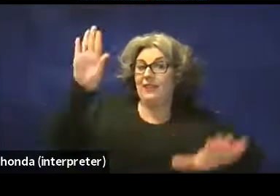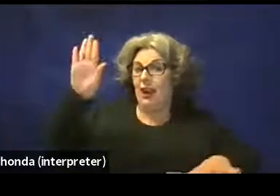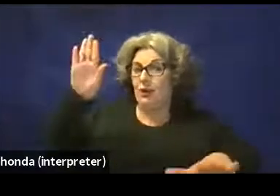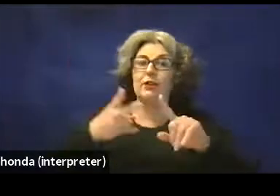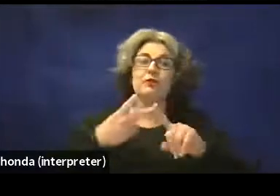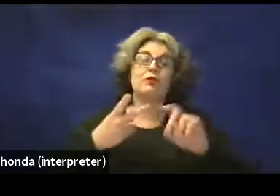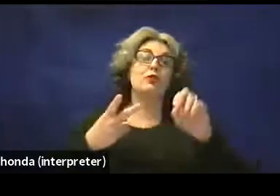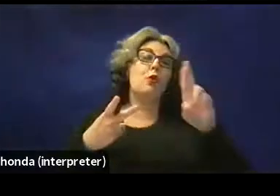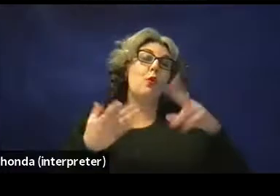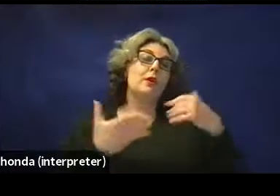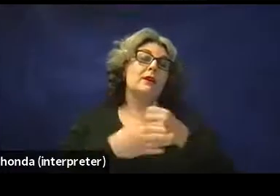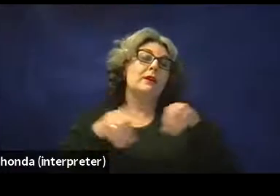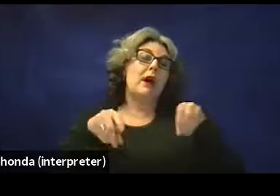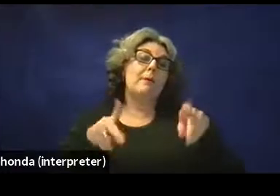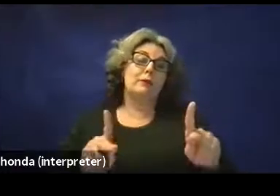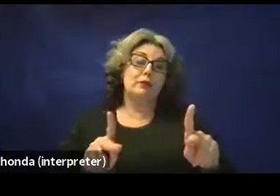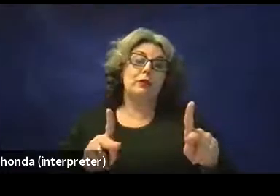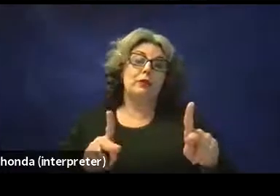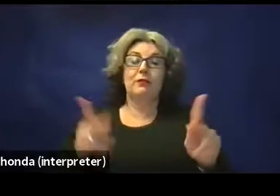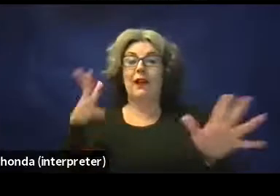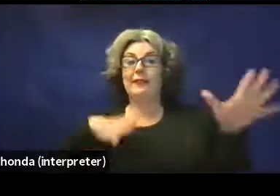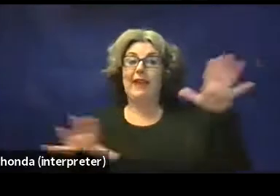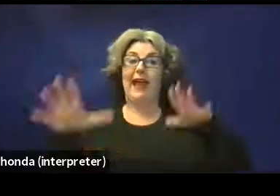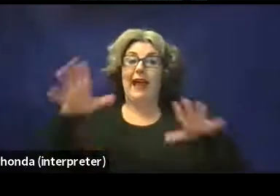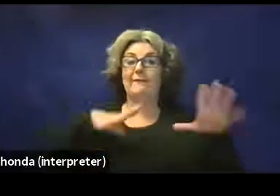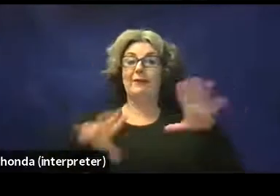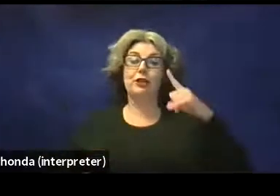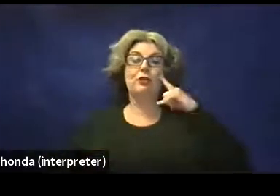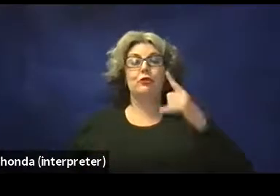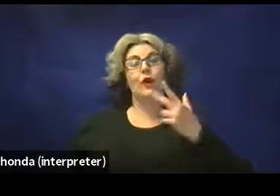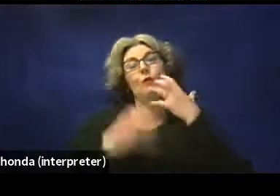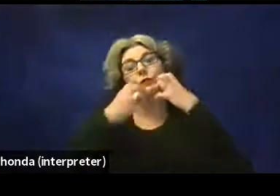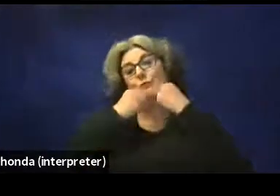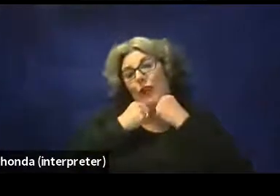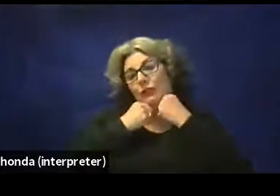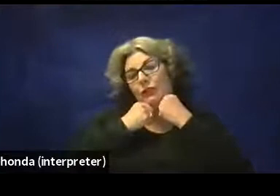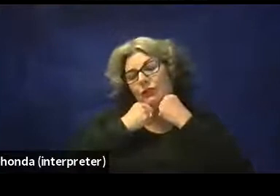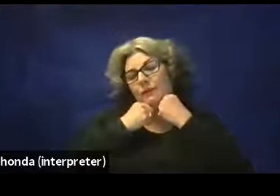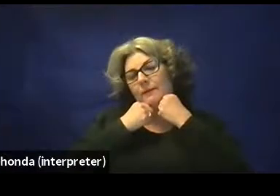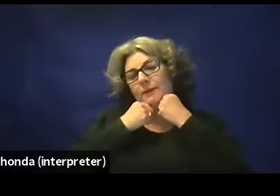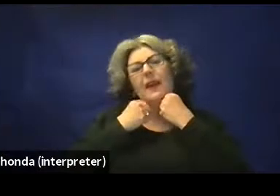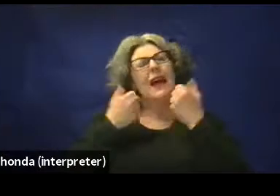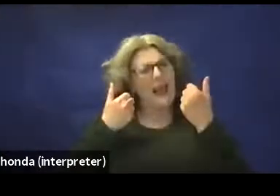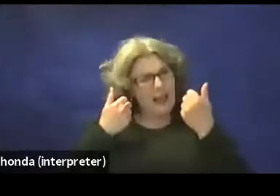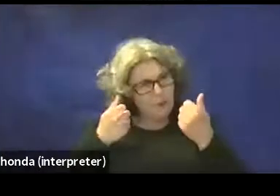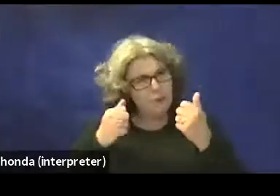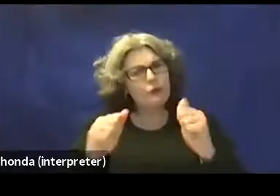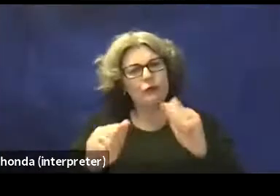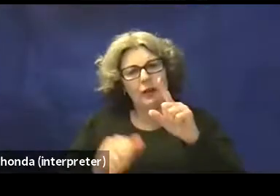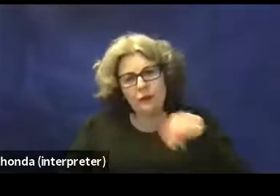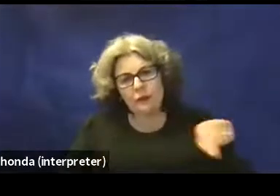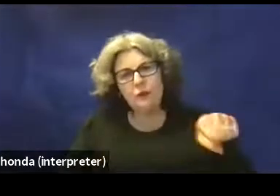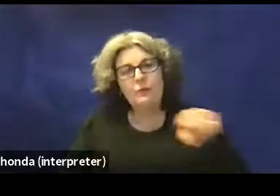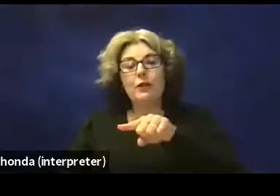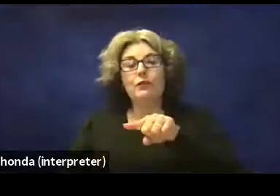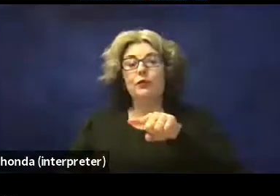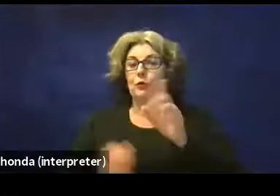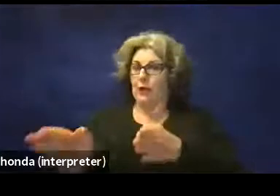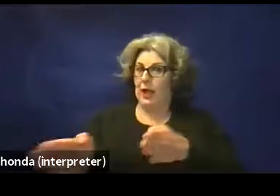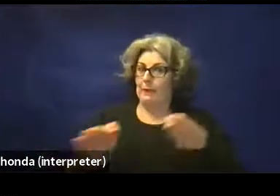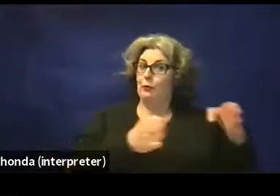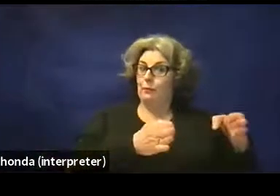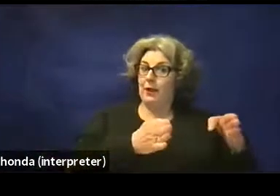an opportunity to have on that outfit that you thought was so precious. So I want to try to make sure that when I